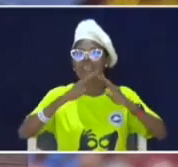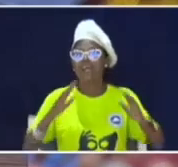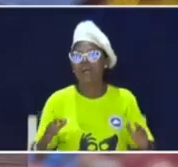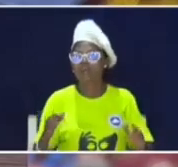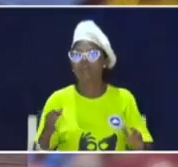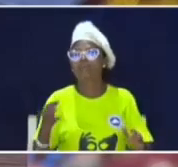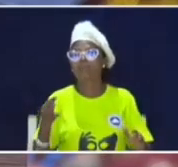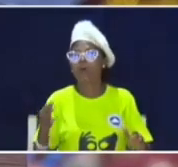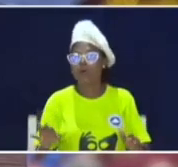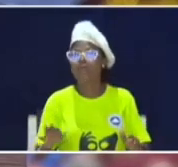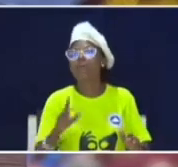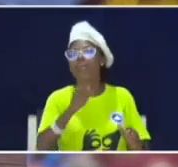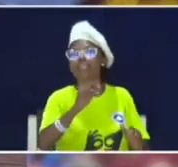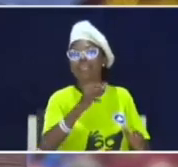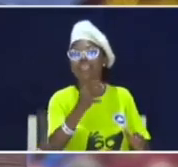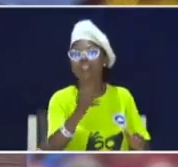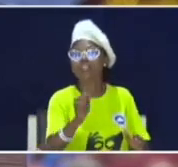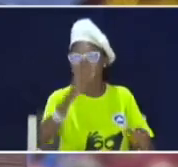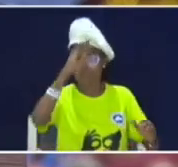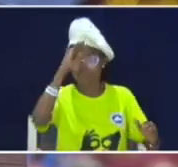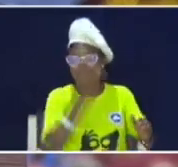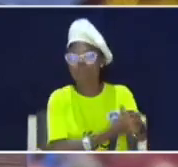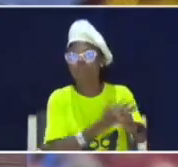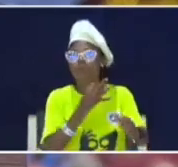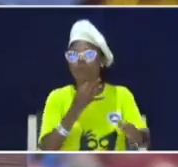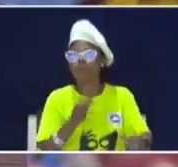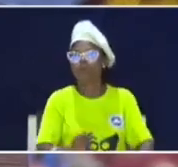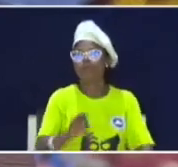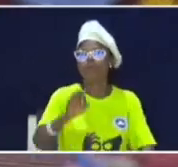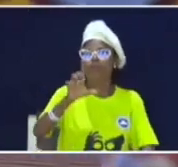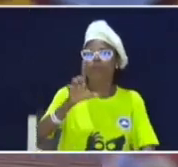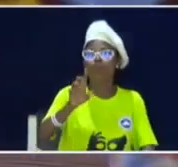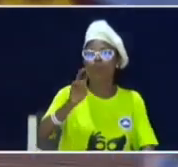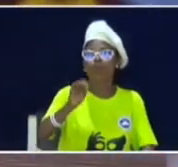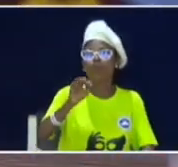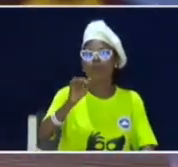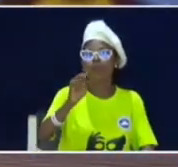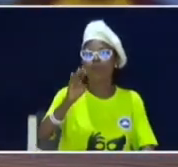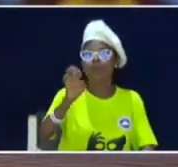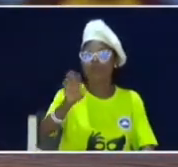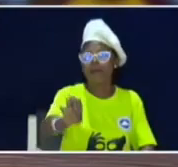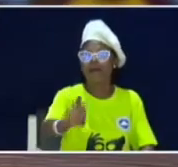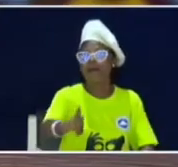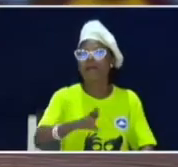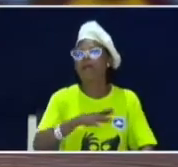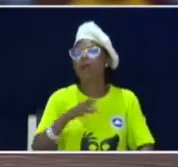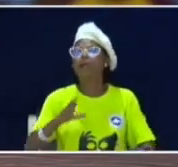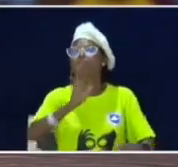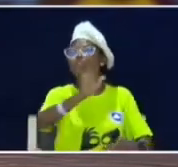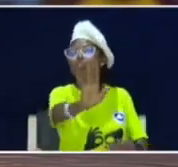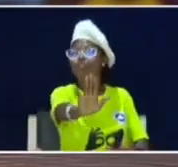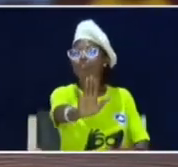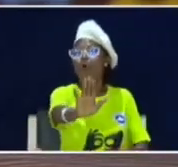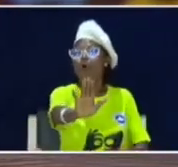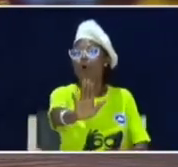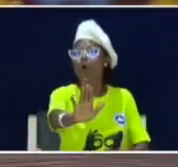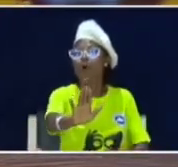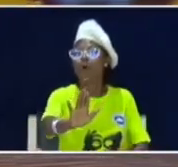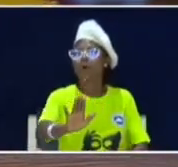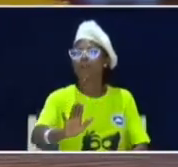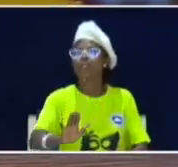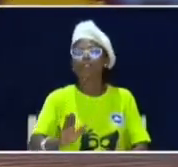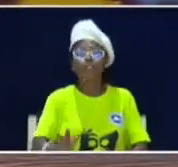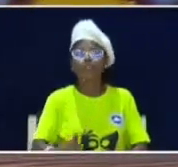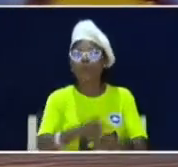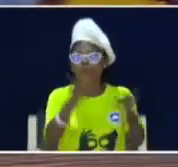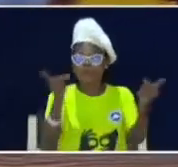the son of Amiel, in Lodibah. Can I tell you tonight? Your current location does not